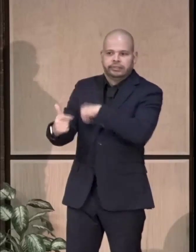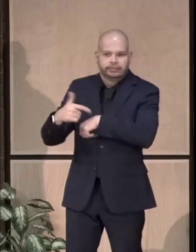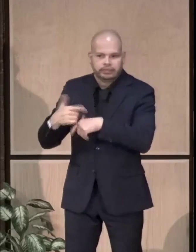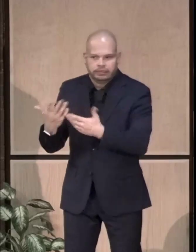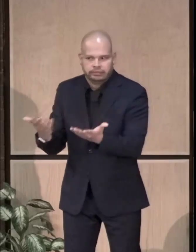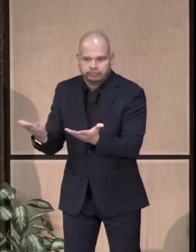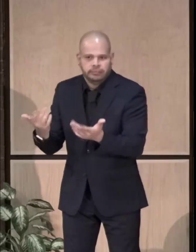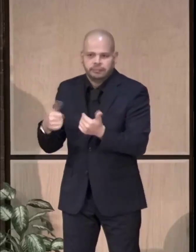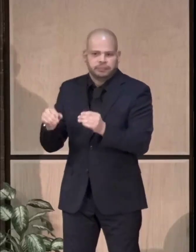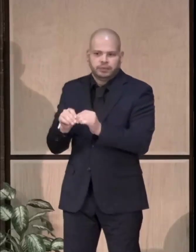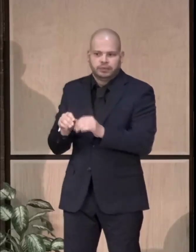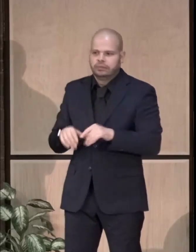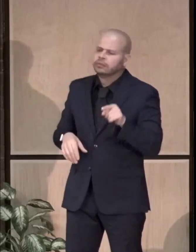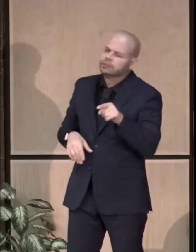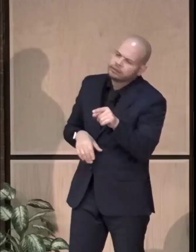hospital?